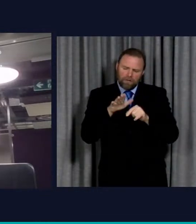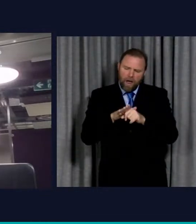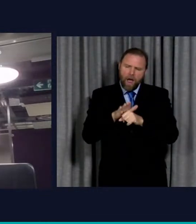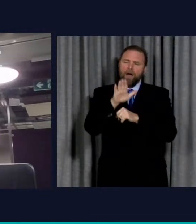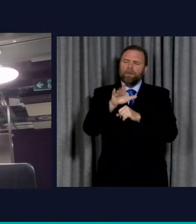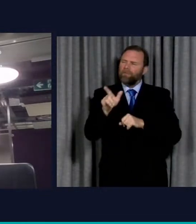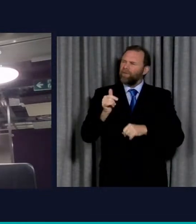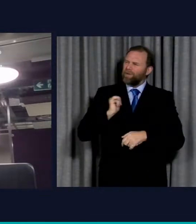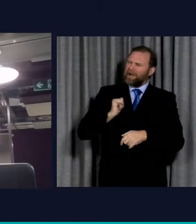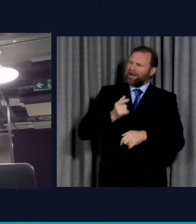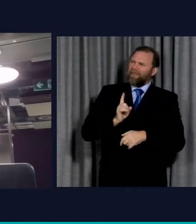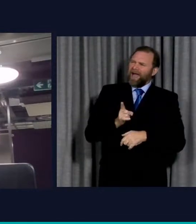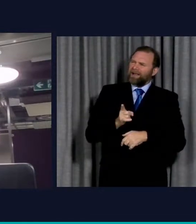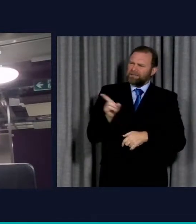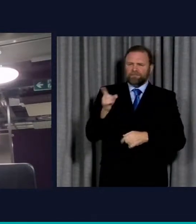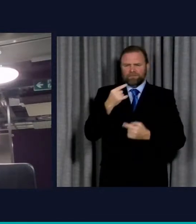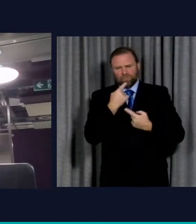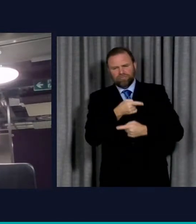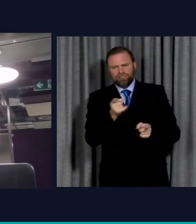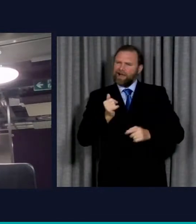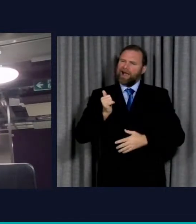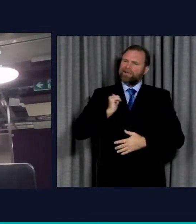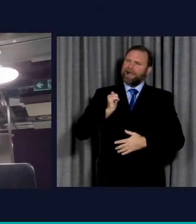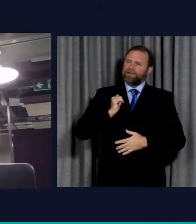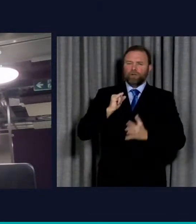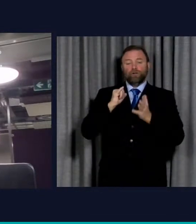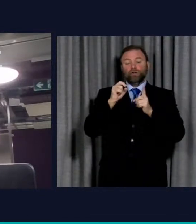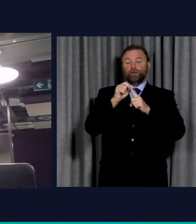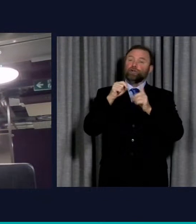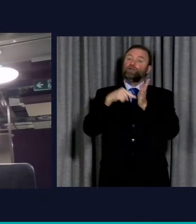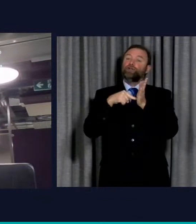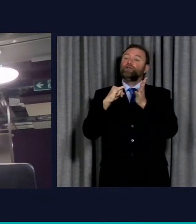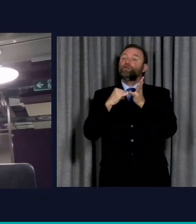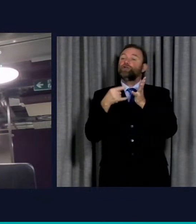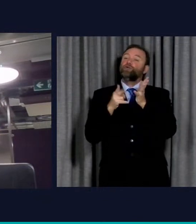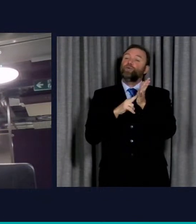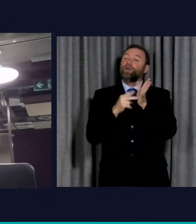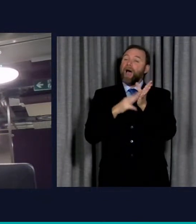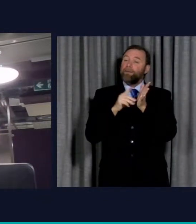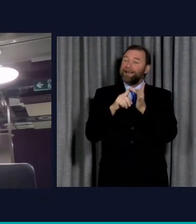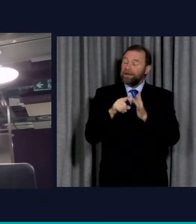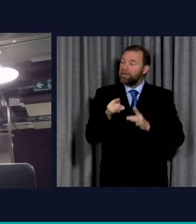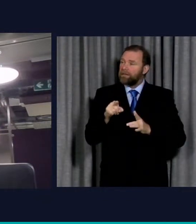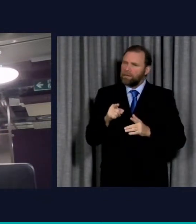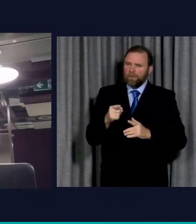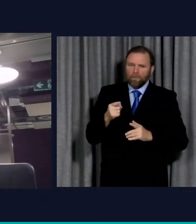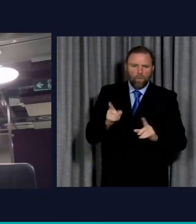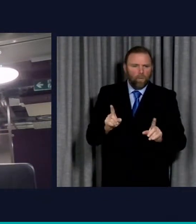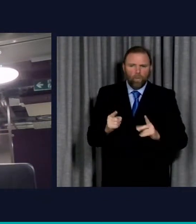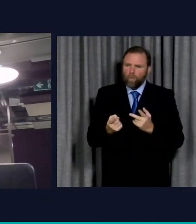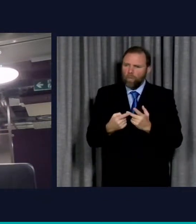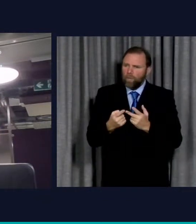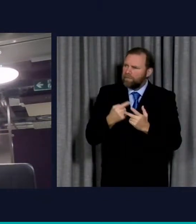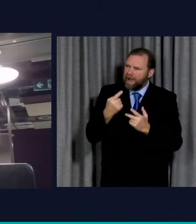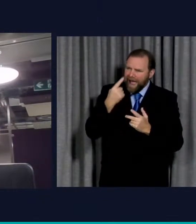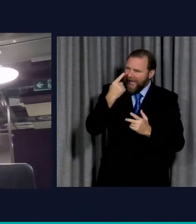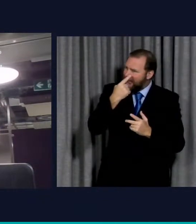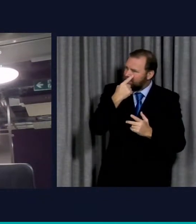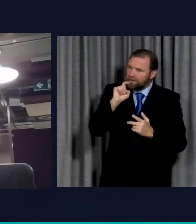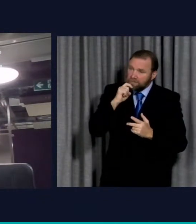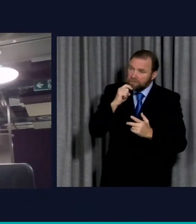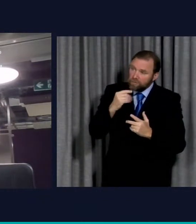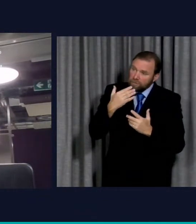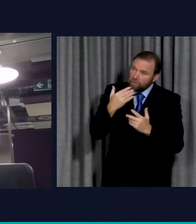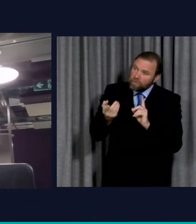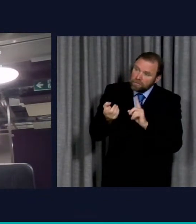expecting that. You've told us to expect a tsunami of cases. So what else have you seen, and when can we see it in terms of evidence? I'd be grateful if you could